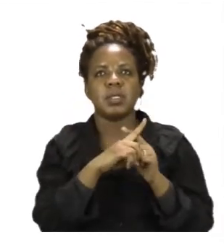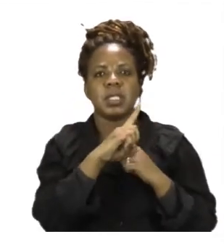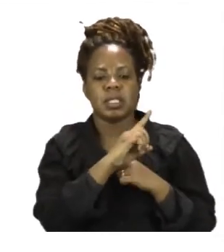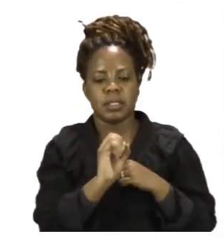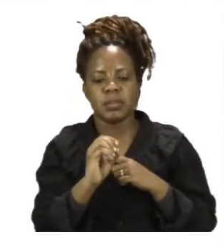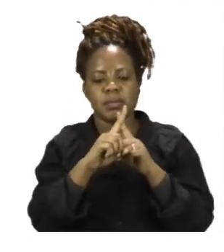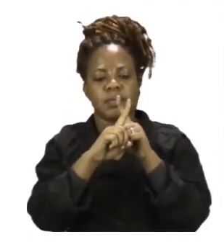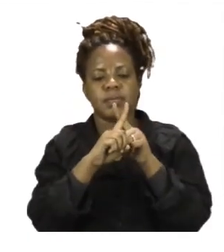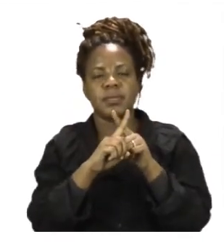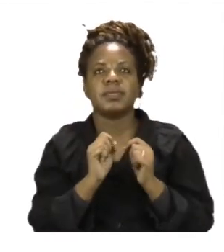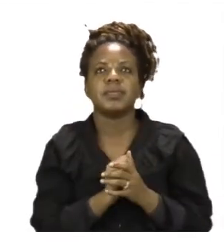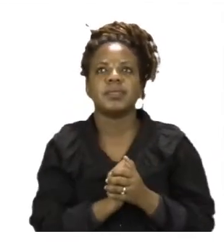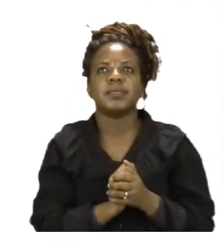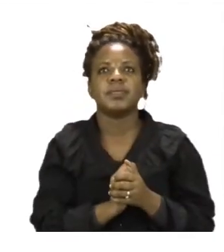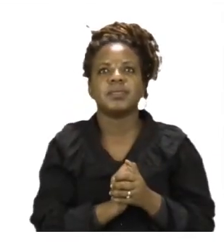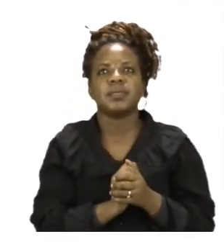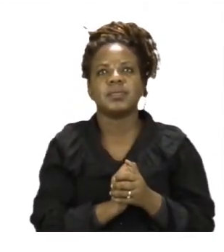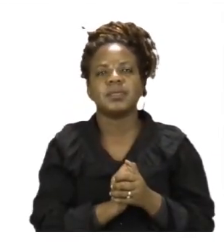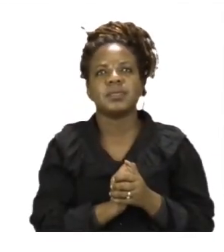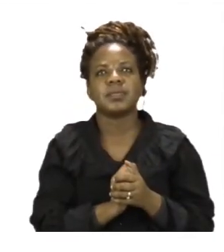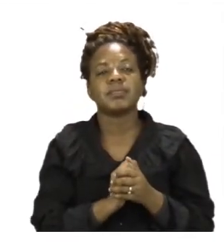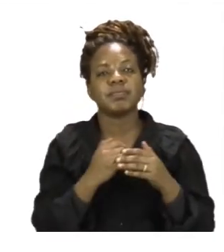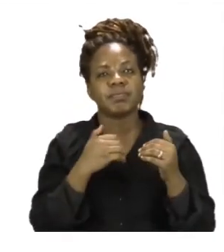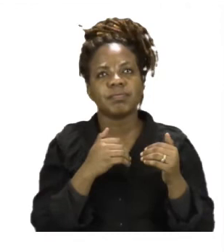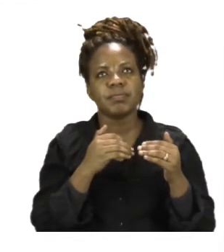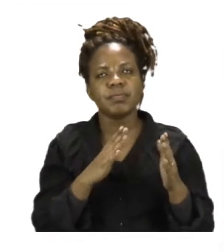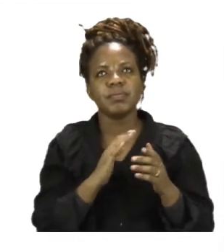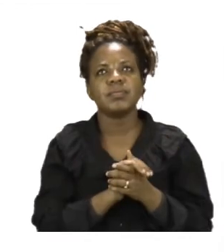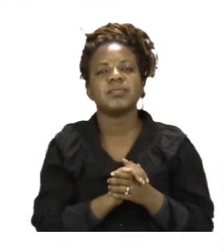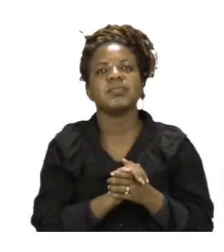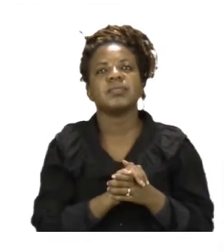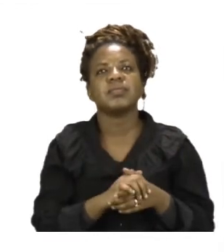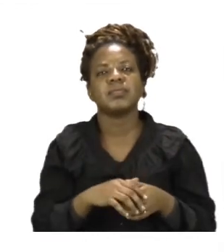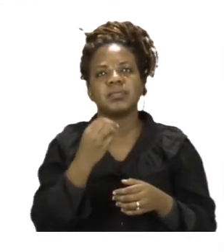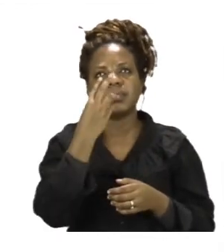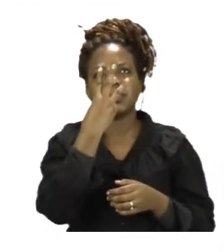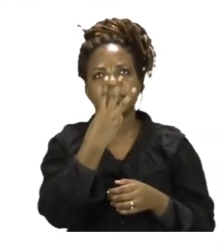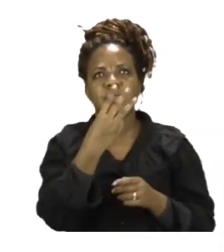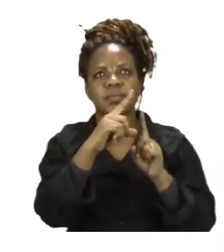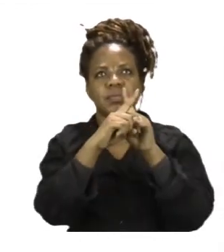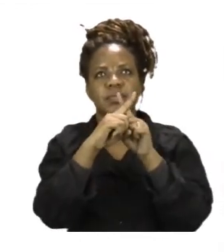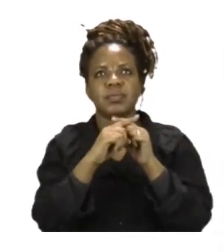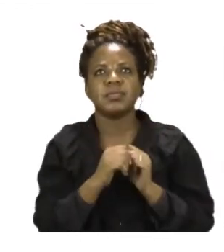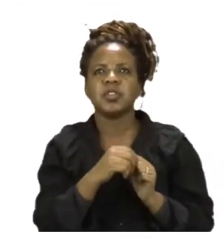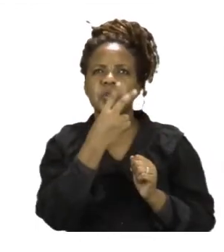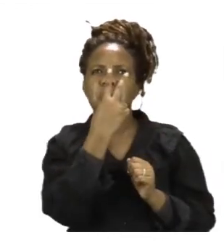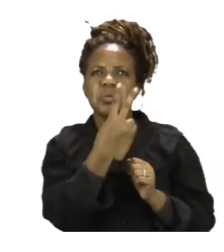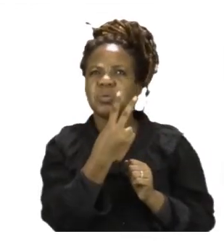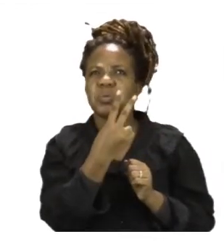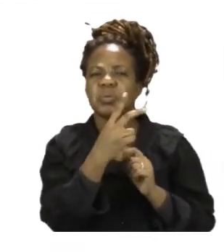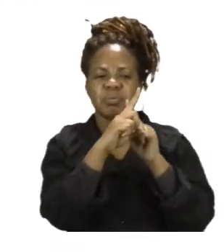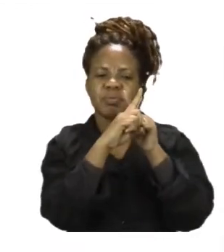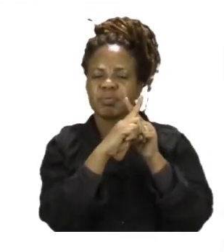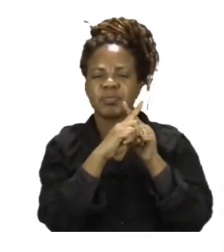table. So we are going to start with the 3 times table because I think the 2 times table is too easy for